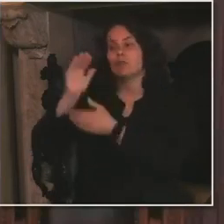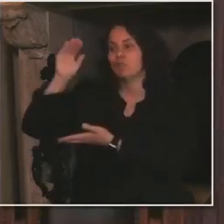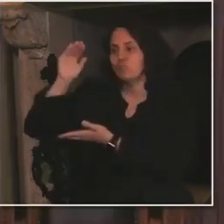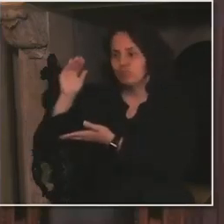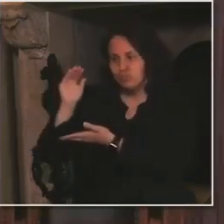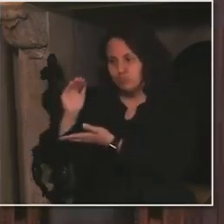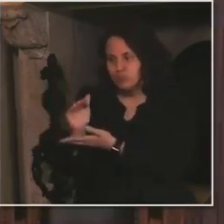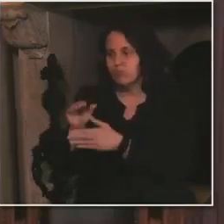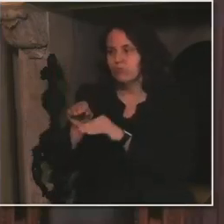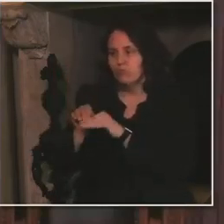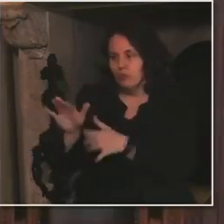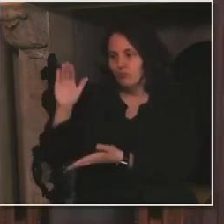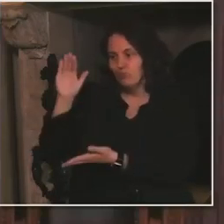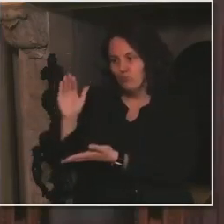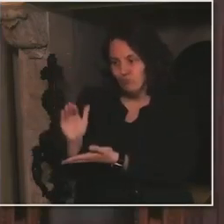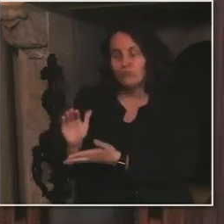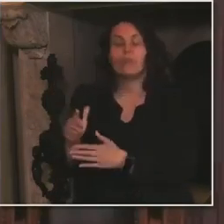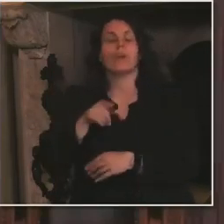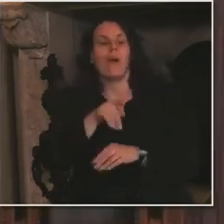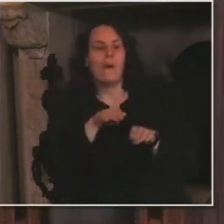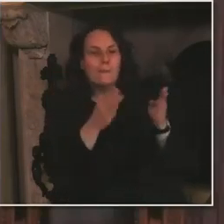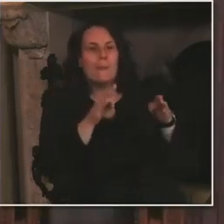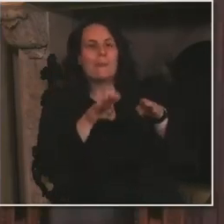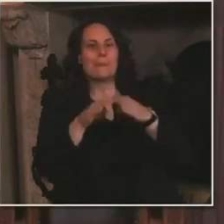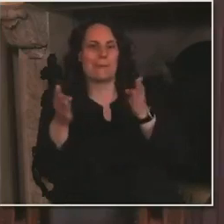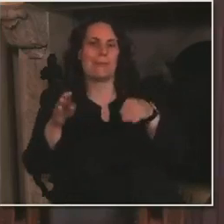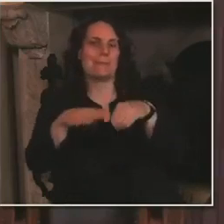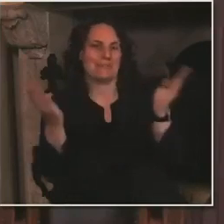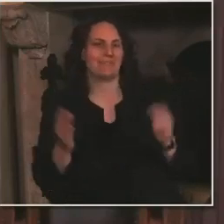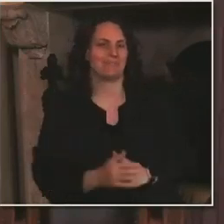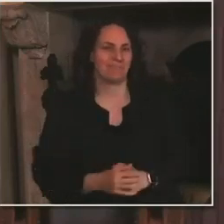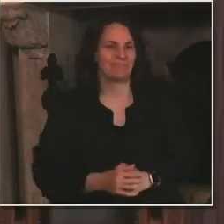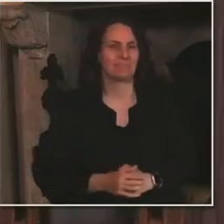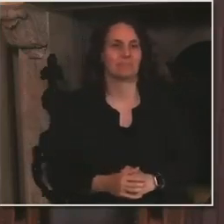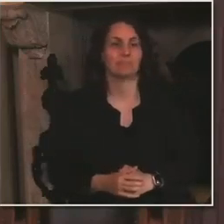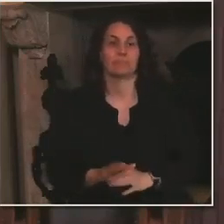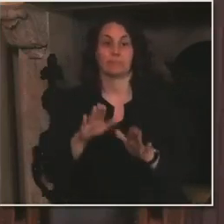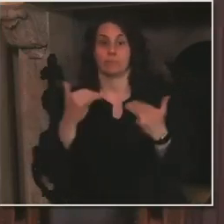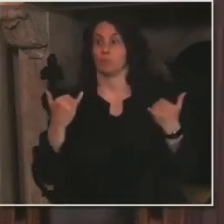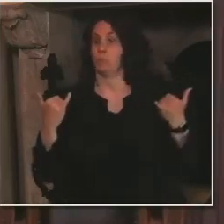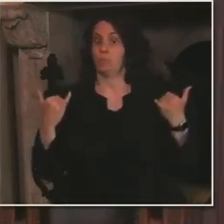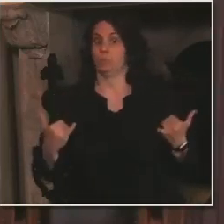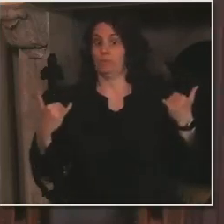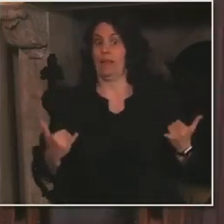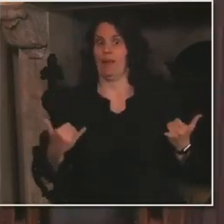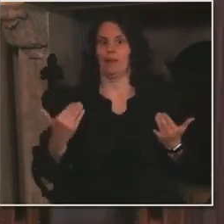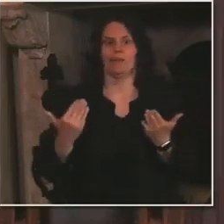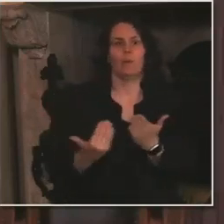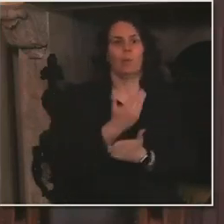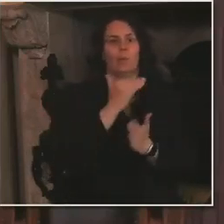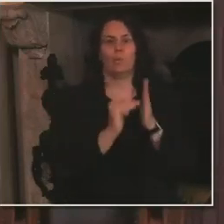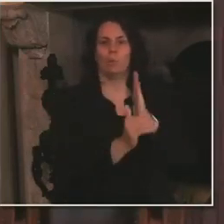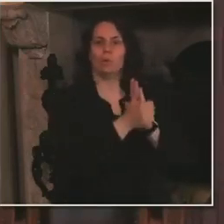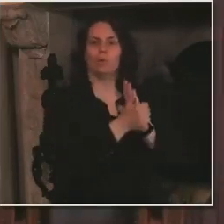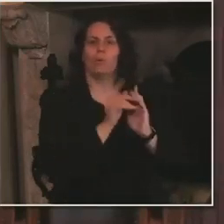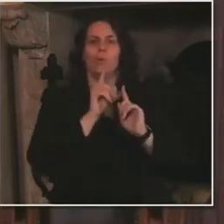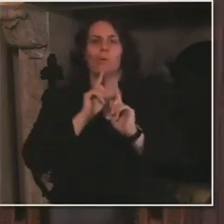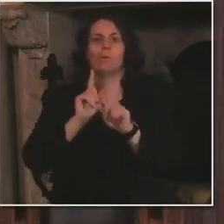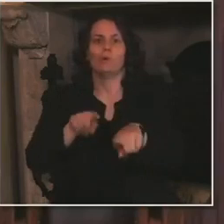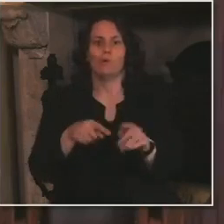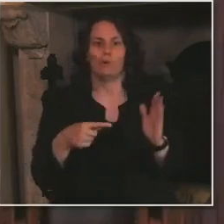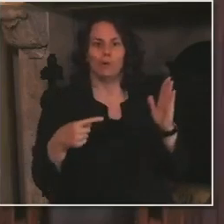talking about this step we took today, we need to analyze that and see how it's working before we move